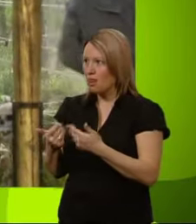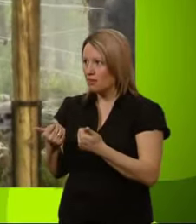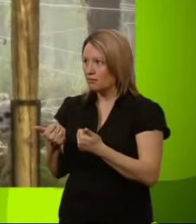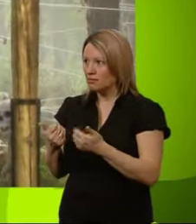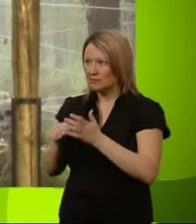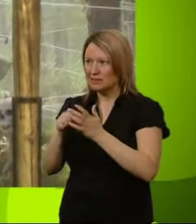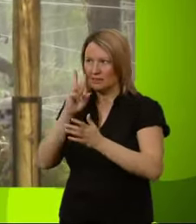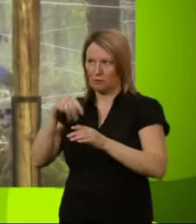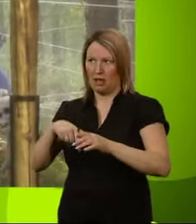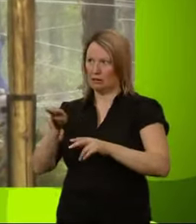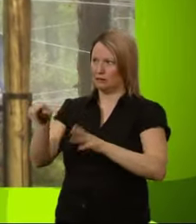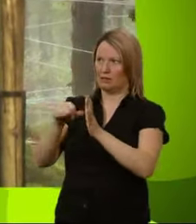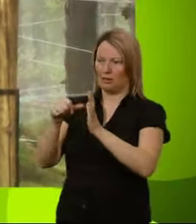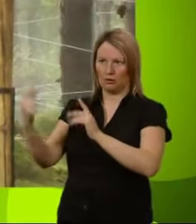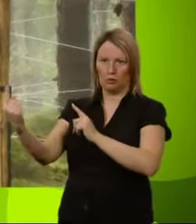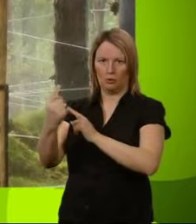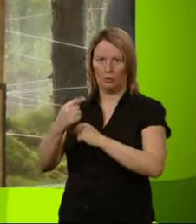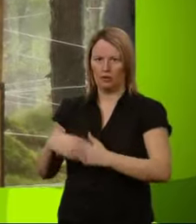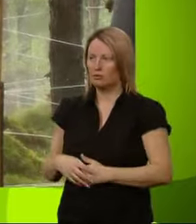Difficult to see from here.